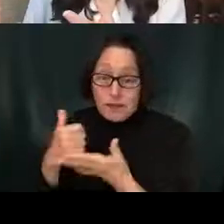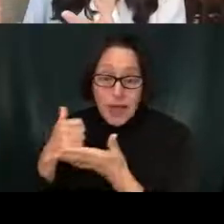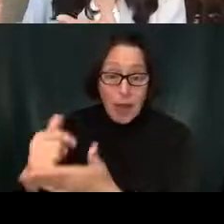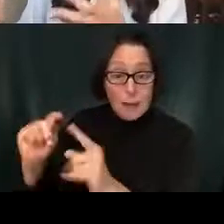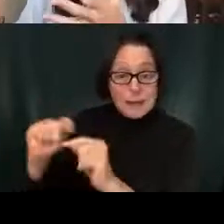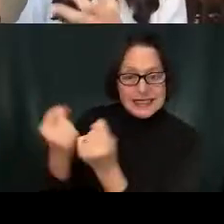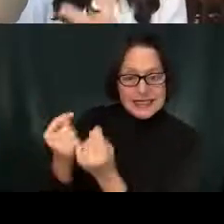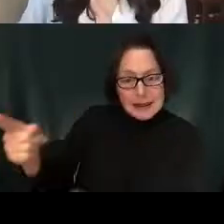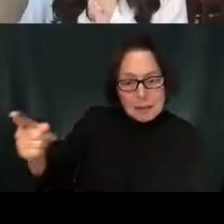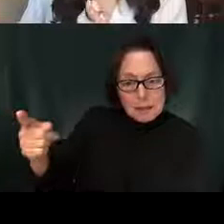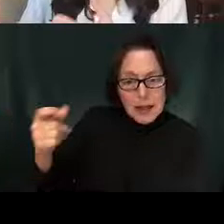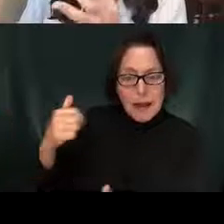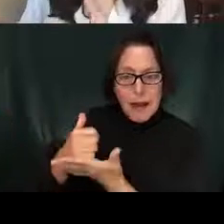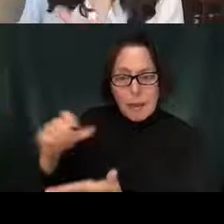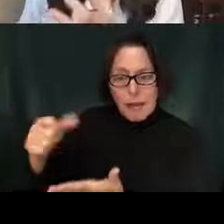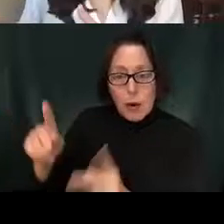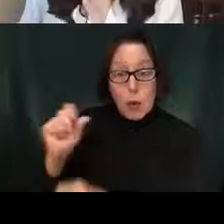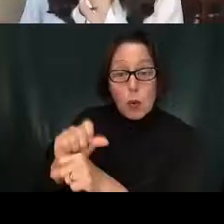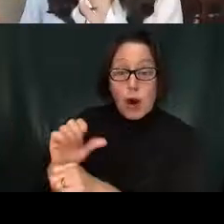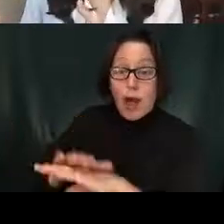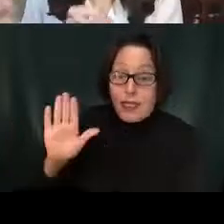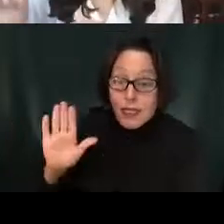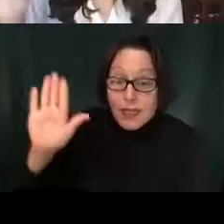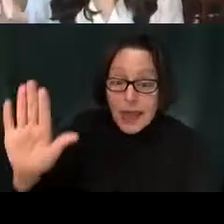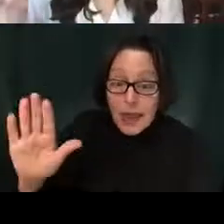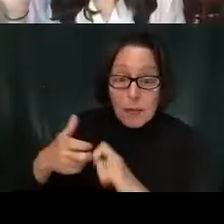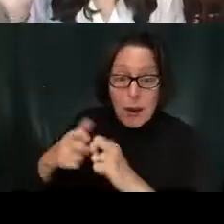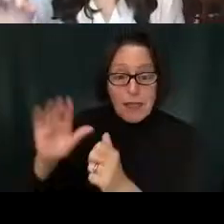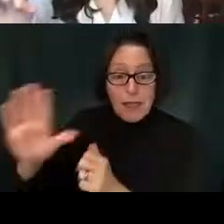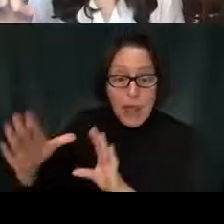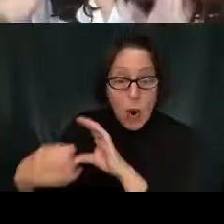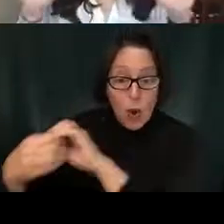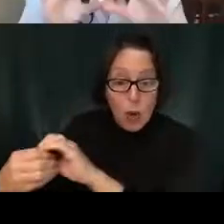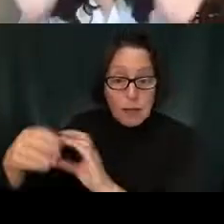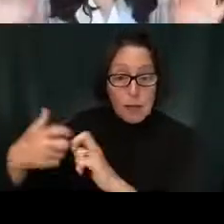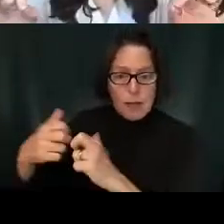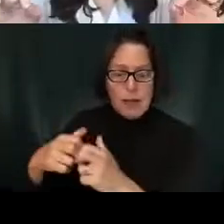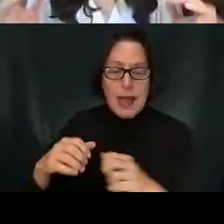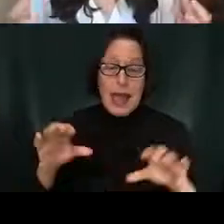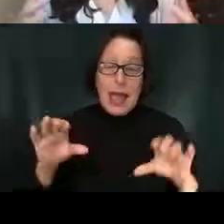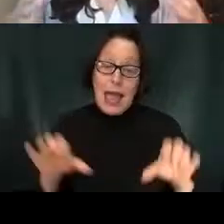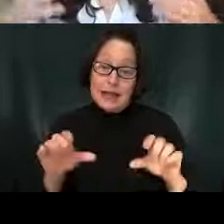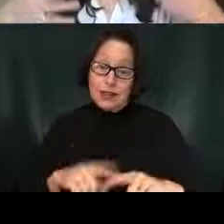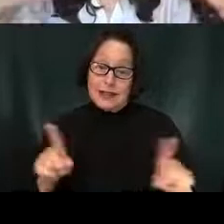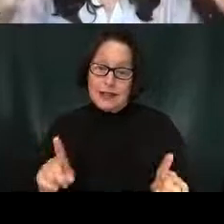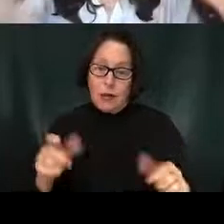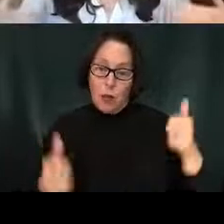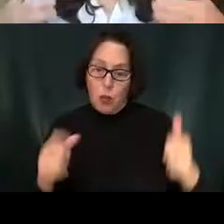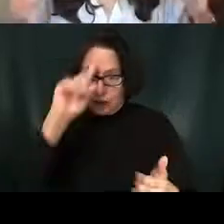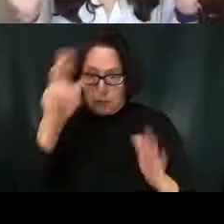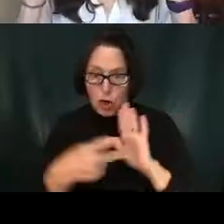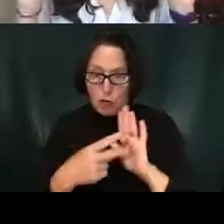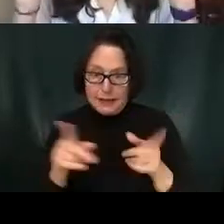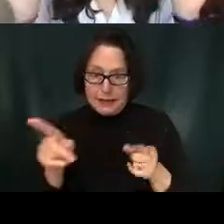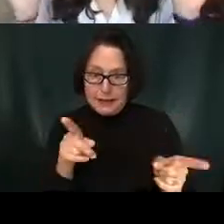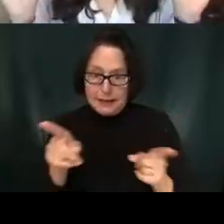with you work on a problem that he or she has ownership for. So our actions are different depending on our purpose. So if we can